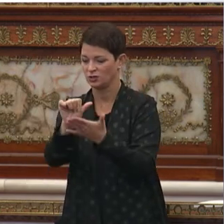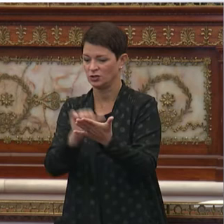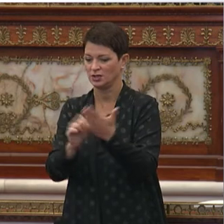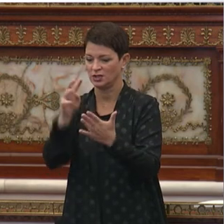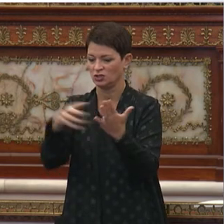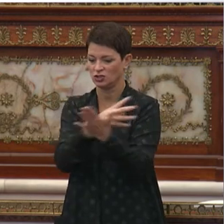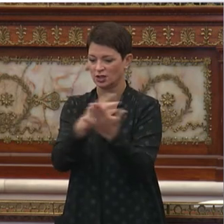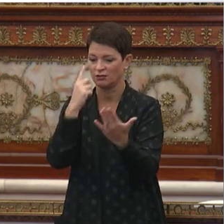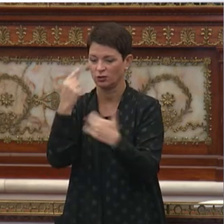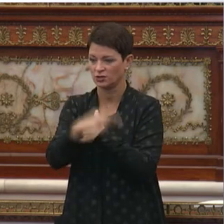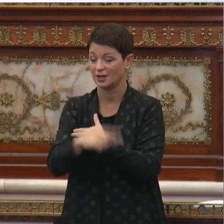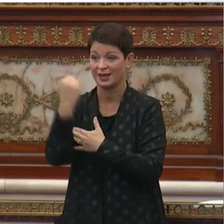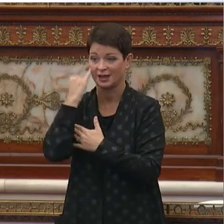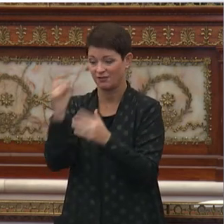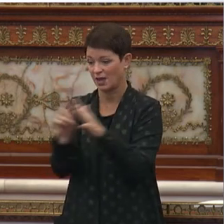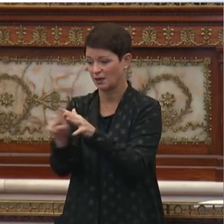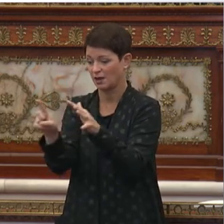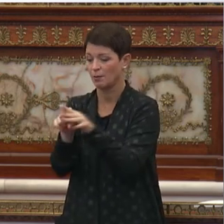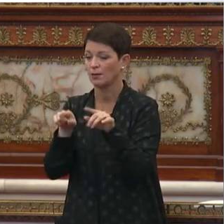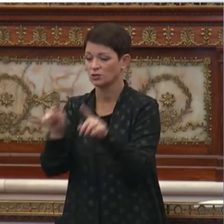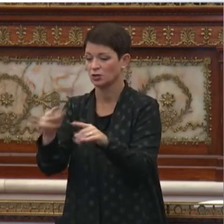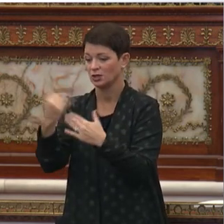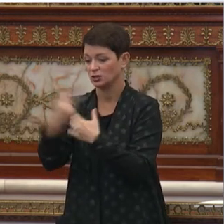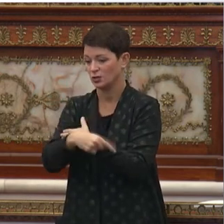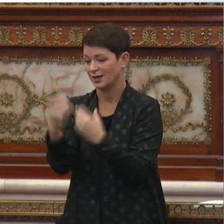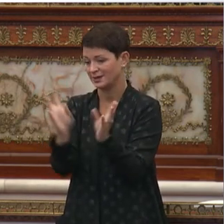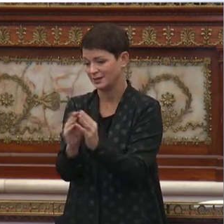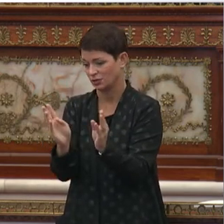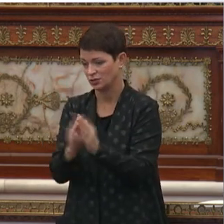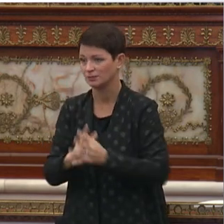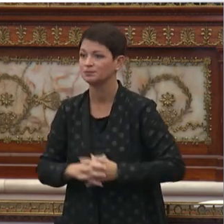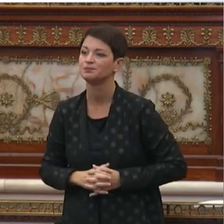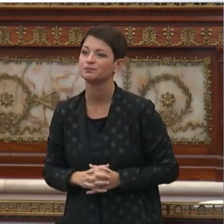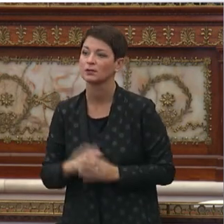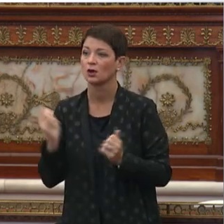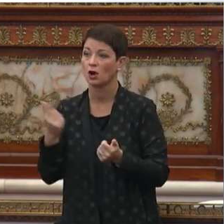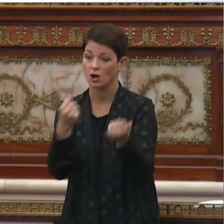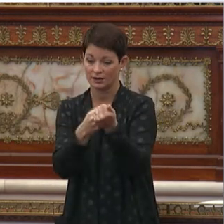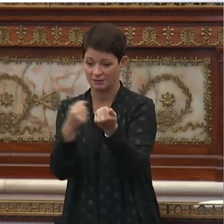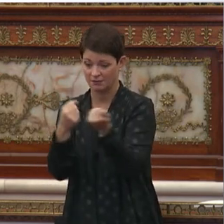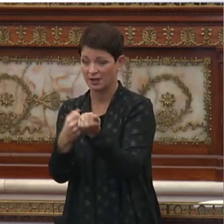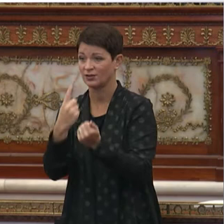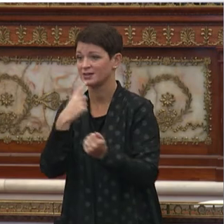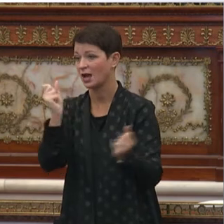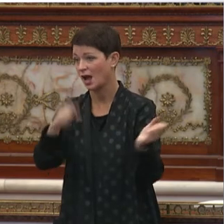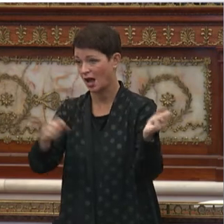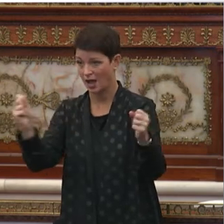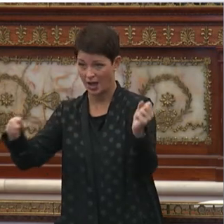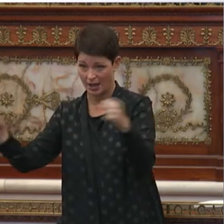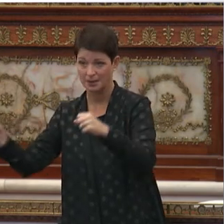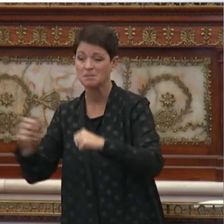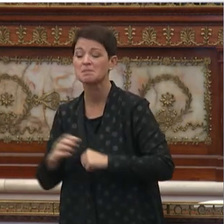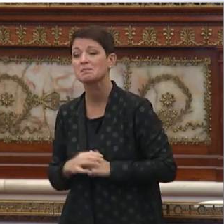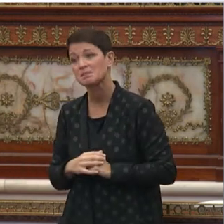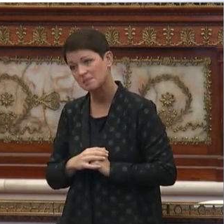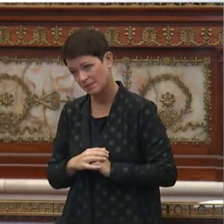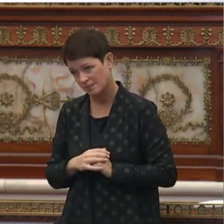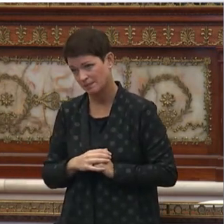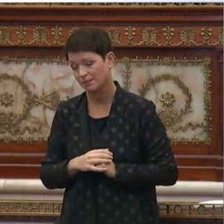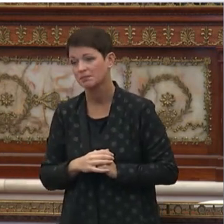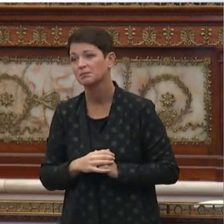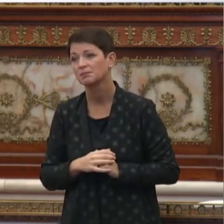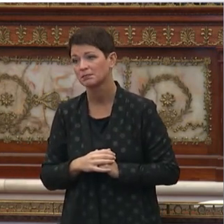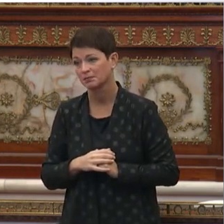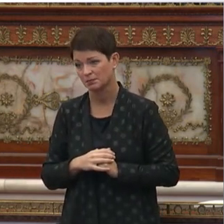today should those matters arise during the course of the council session of council. All in favor indicate by saying aye. Aye.